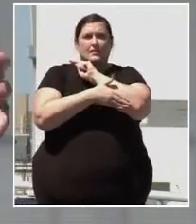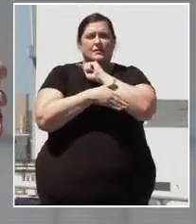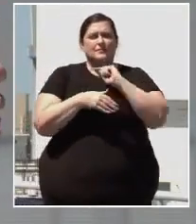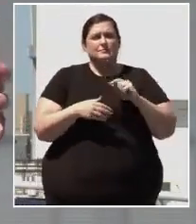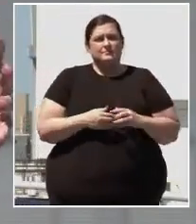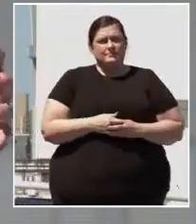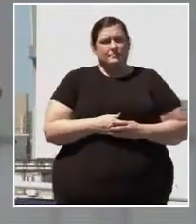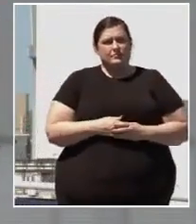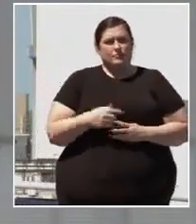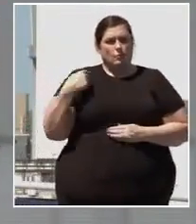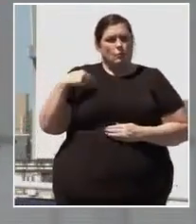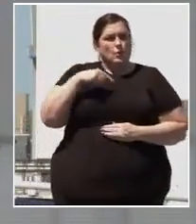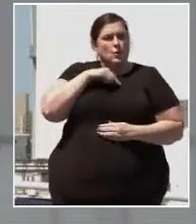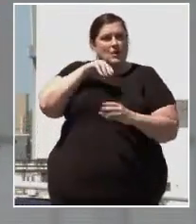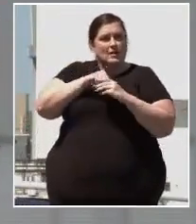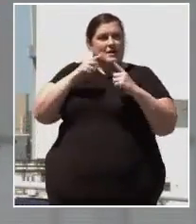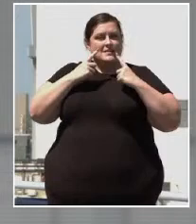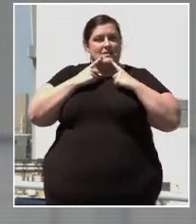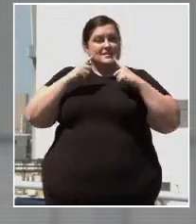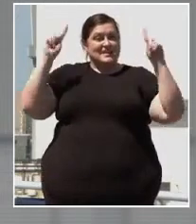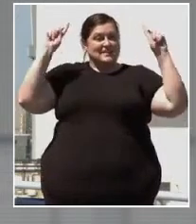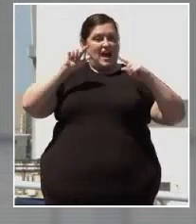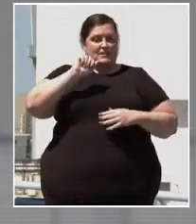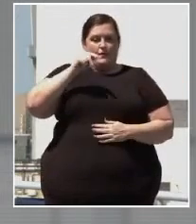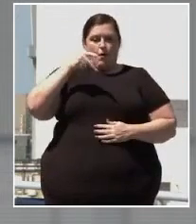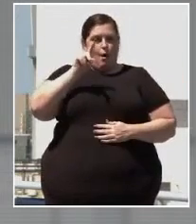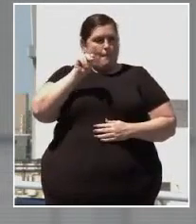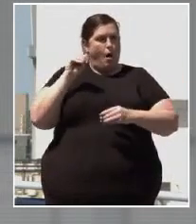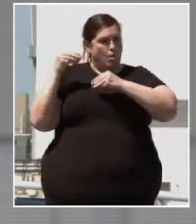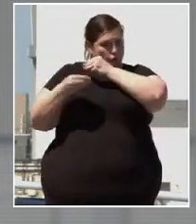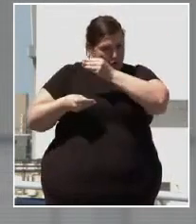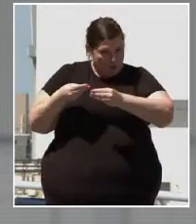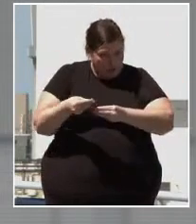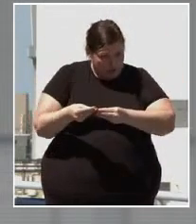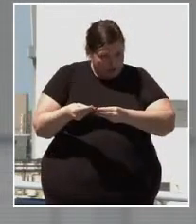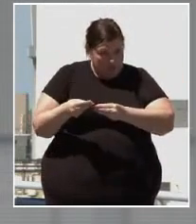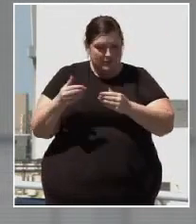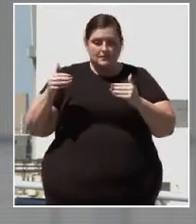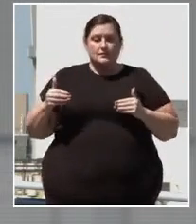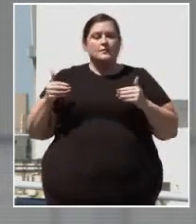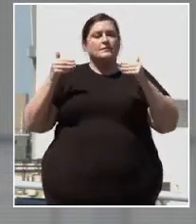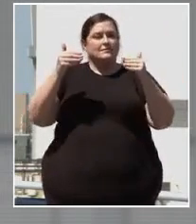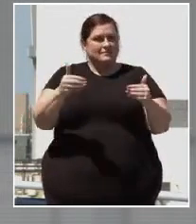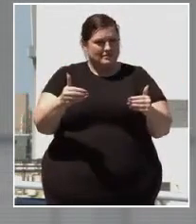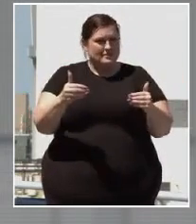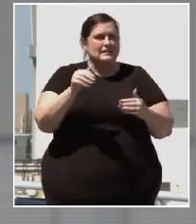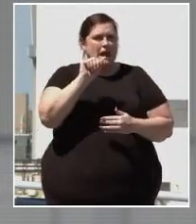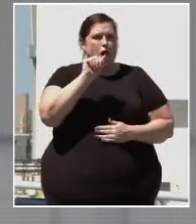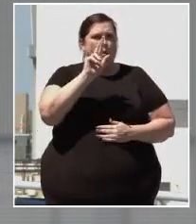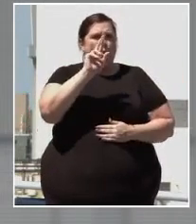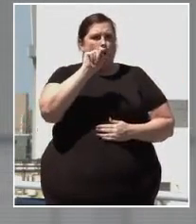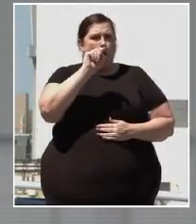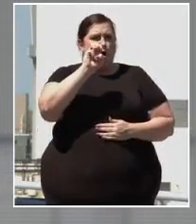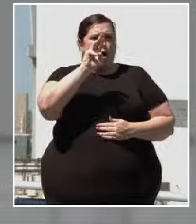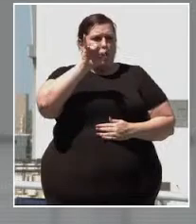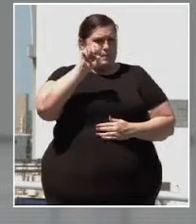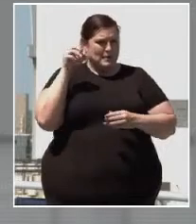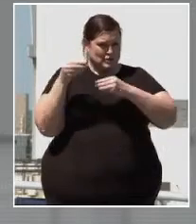the very successful Apollo generation now we're going to the Artemis